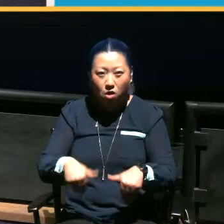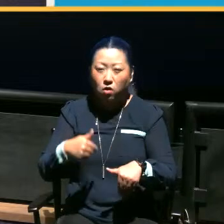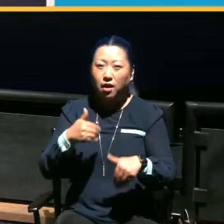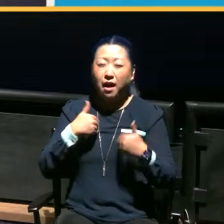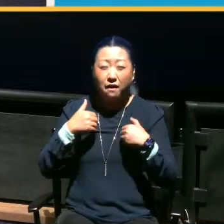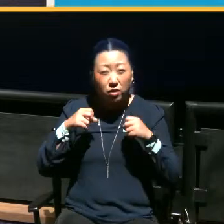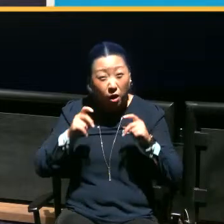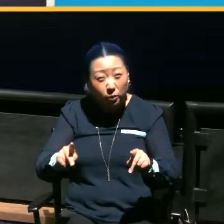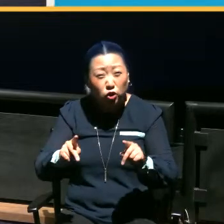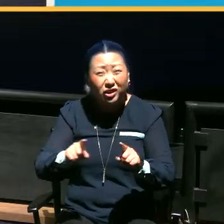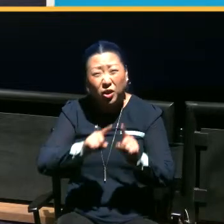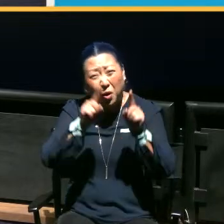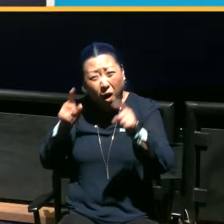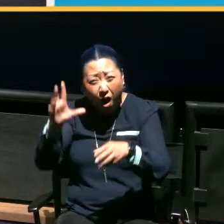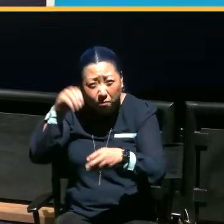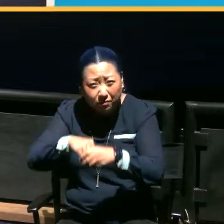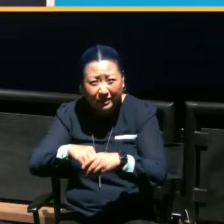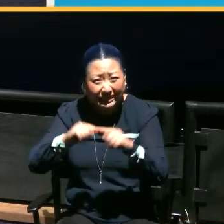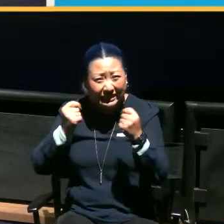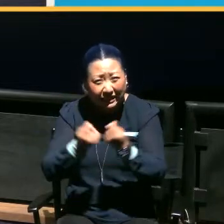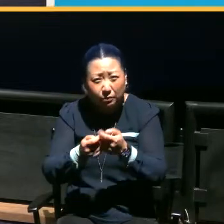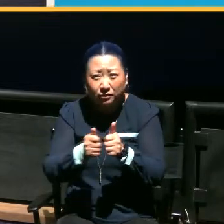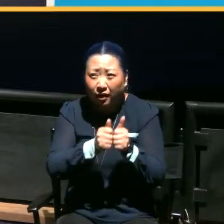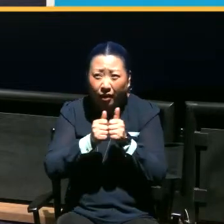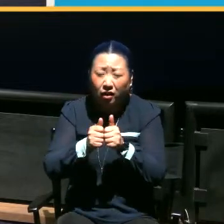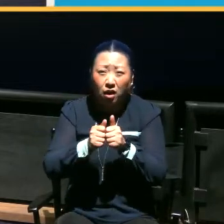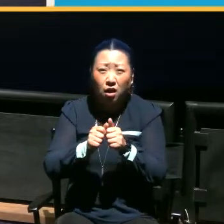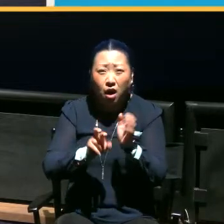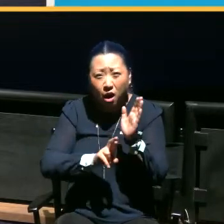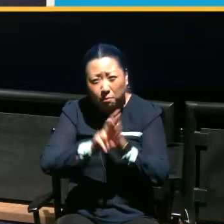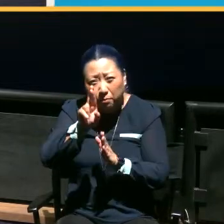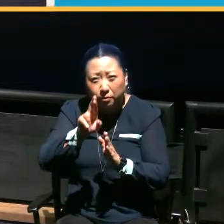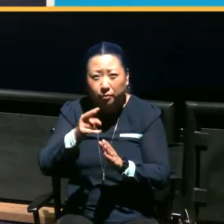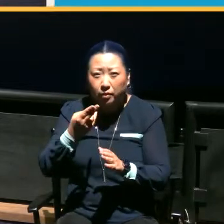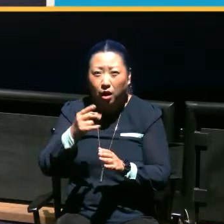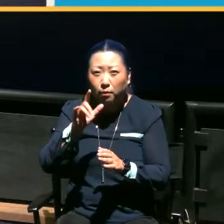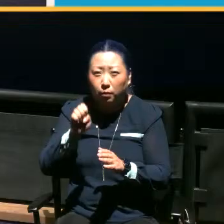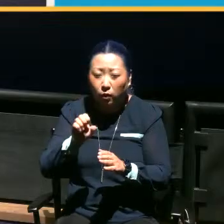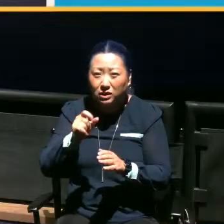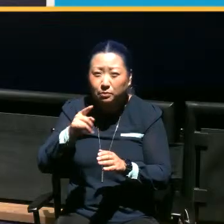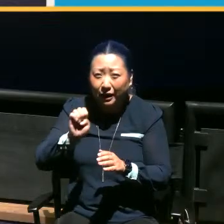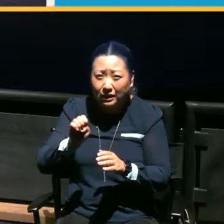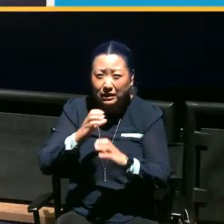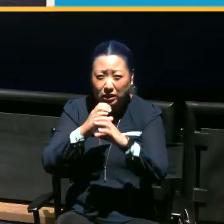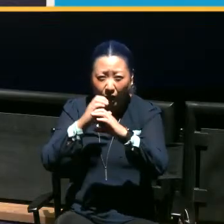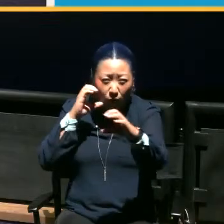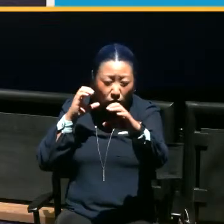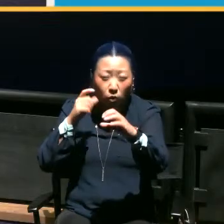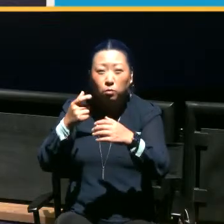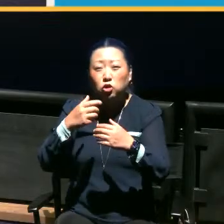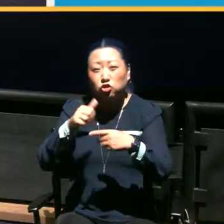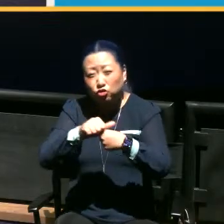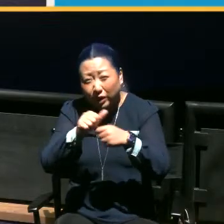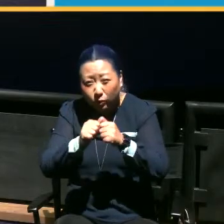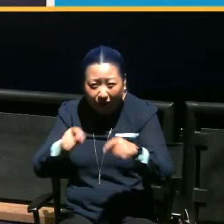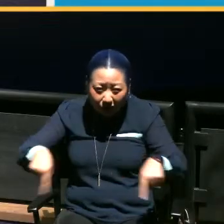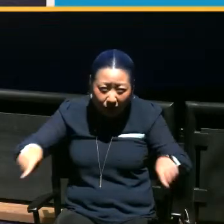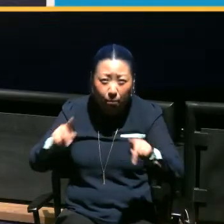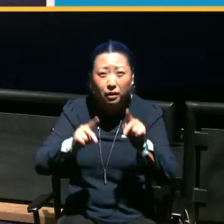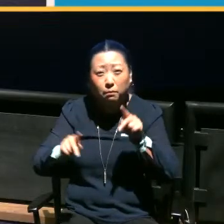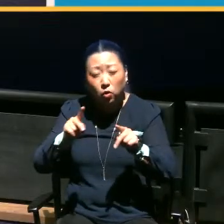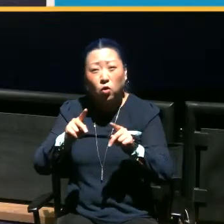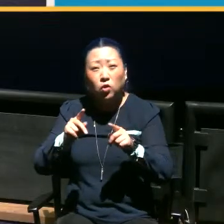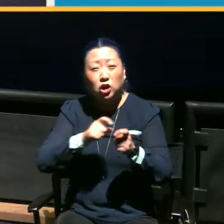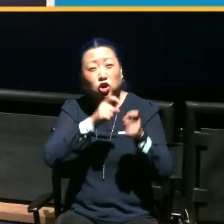go and be part of this team and fly to the Hubble Space Telescope and train with these folks and be able to contribute to